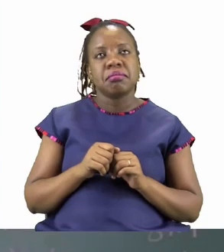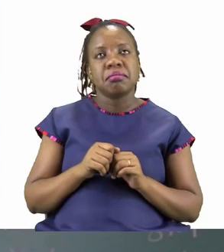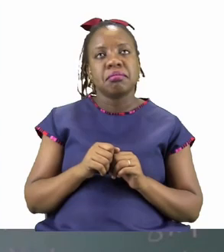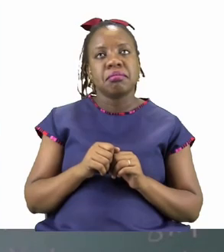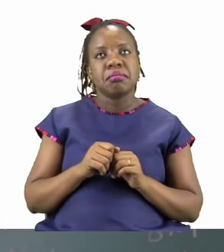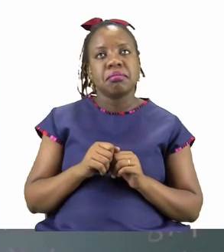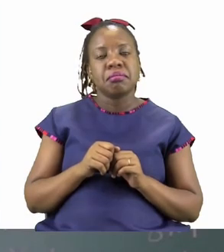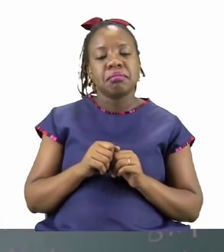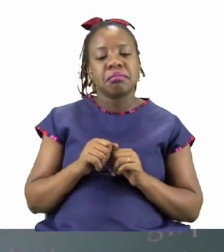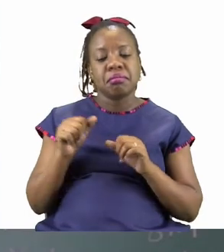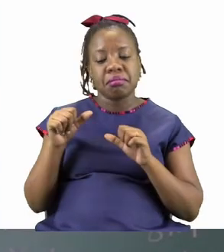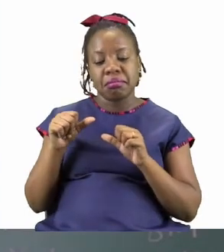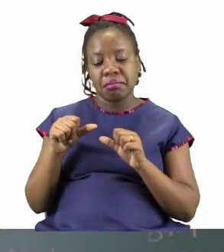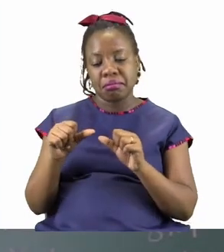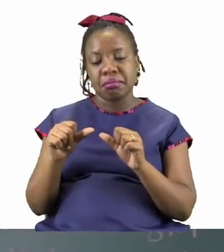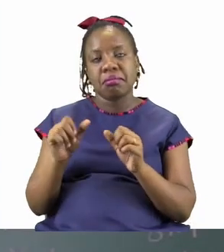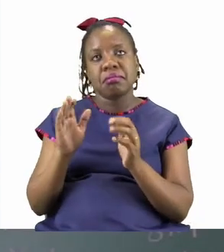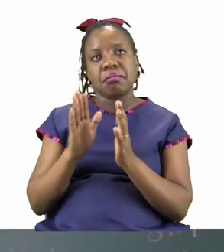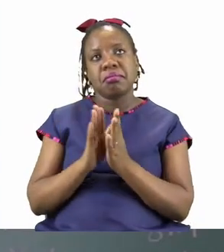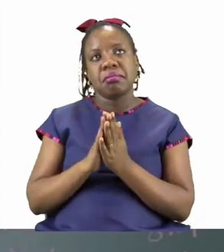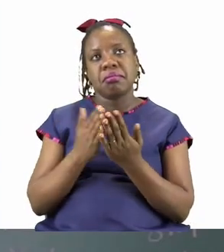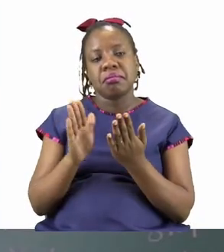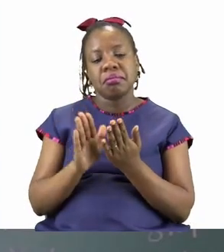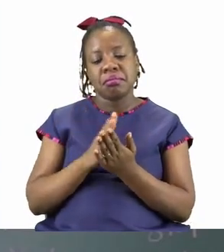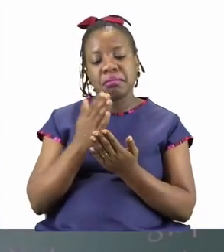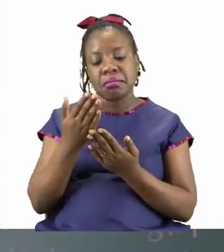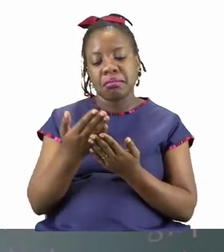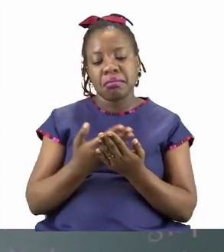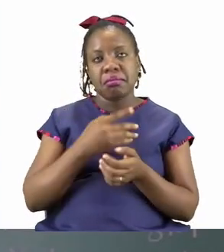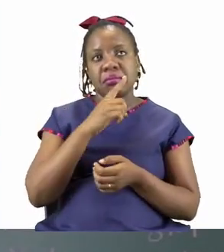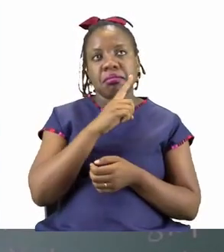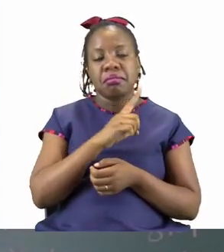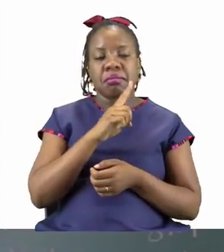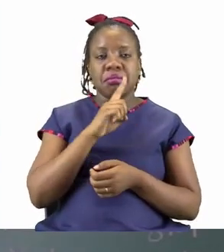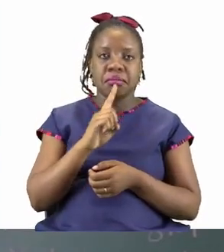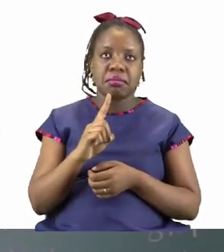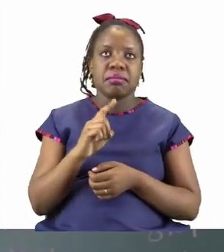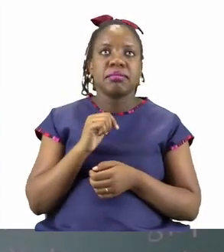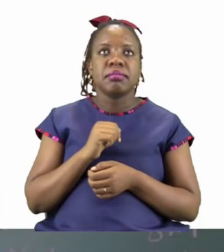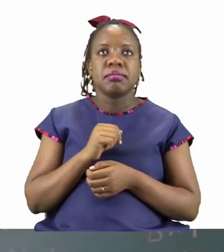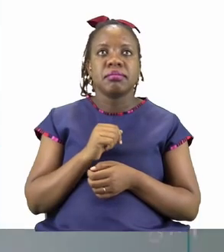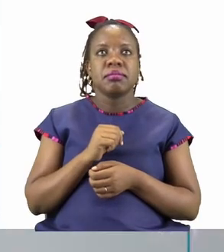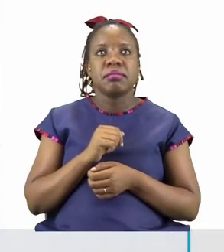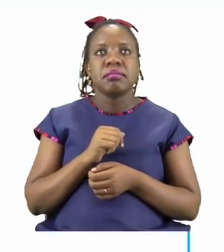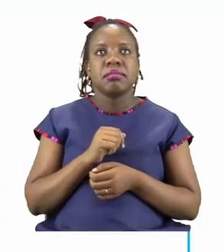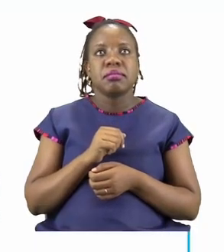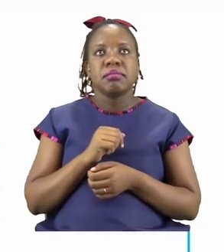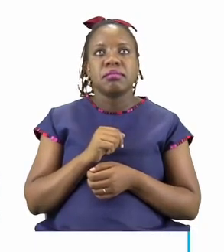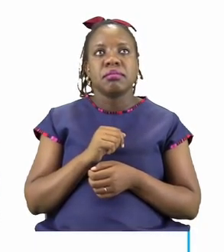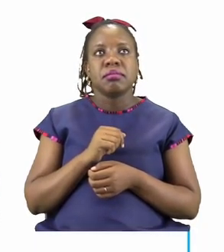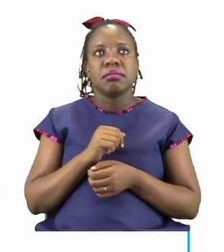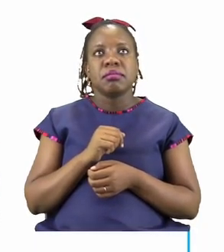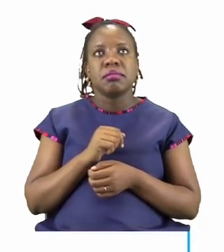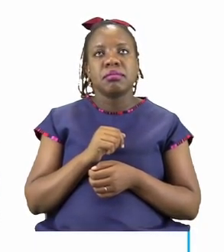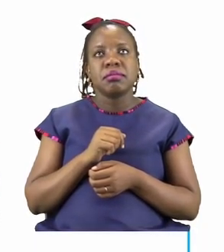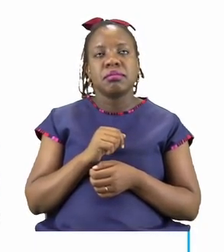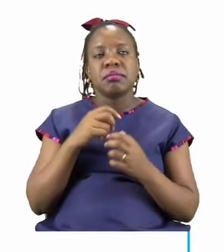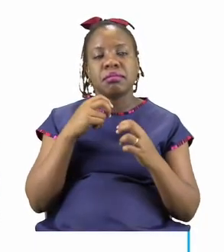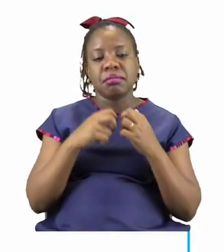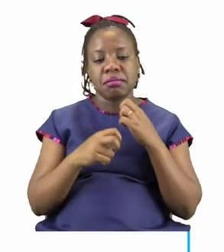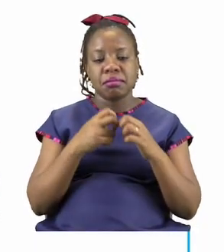sentences, let's quickly turn our booklets to page 11. Now here on page 11, we are